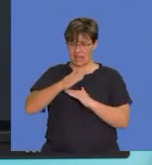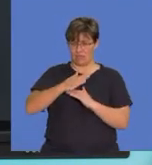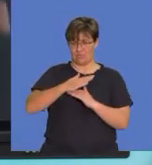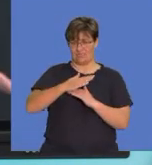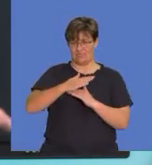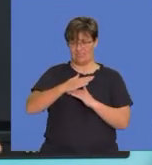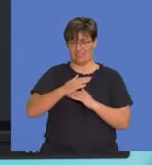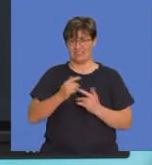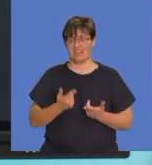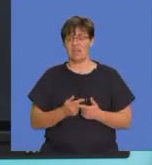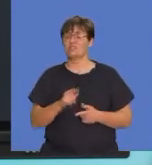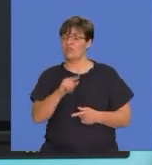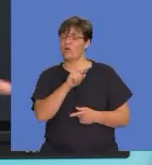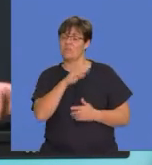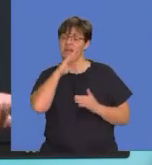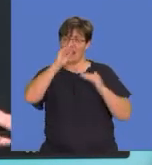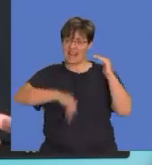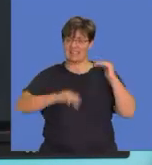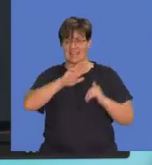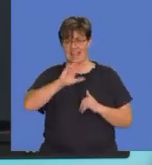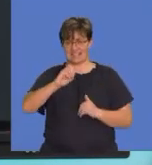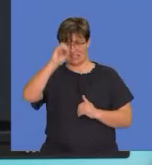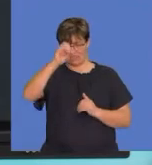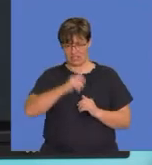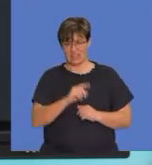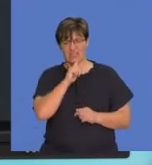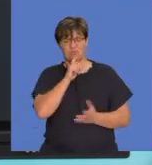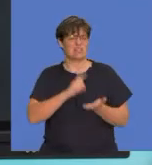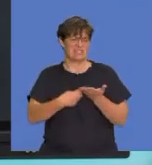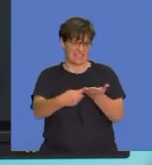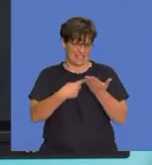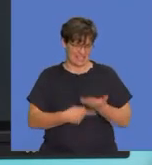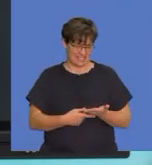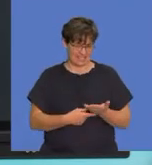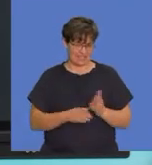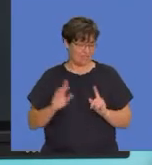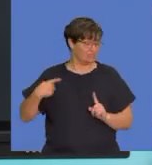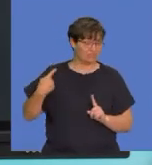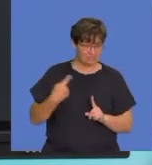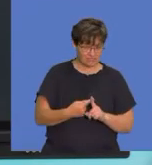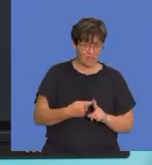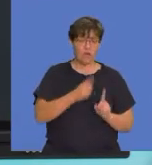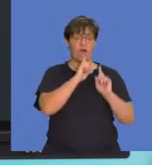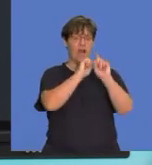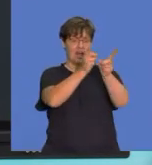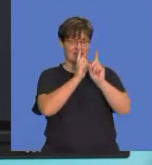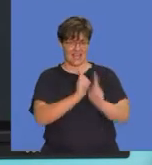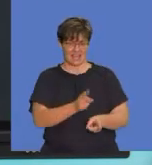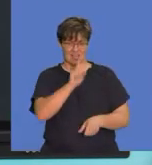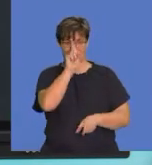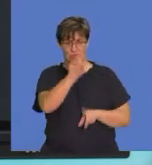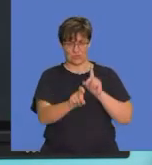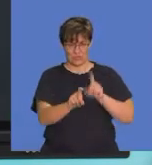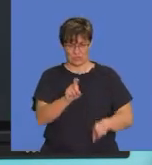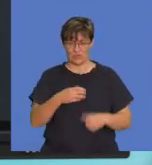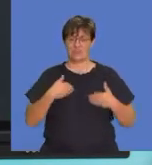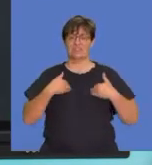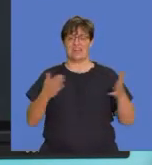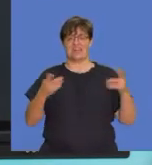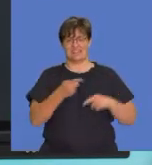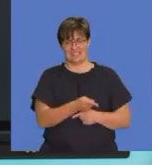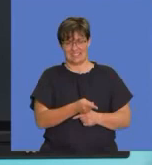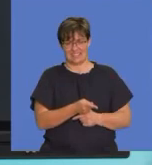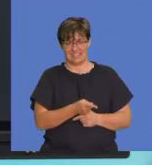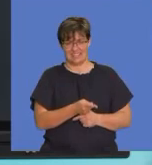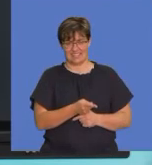because they must be acute angles after all. So that's what we are talking about here. So meaning, so far we are answering